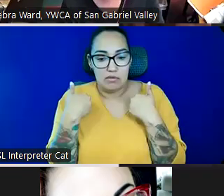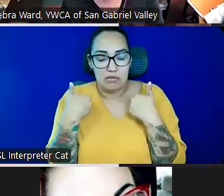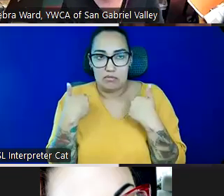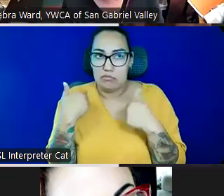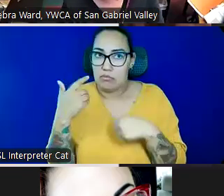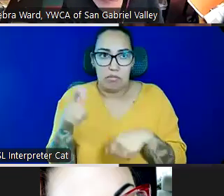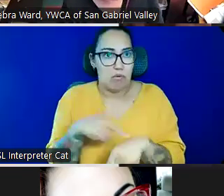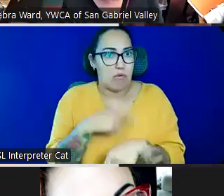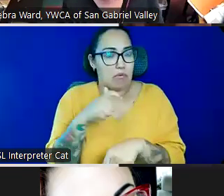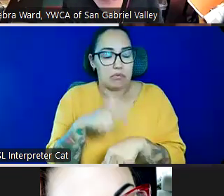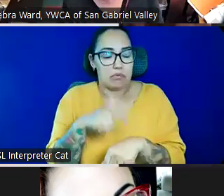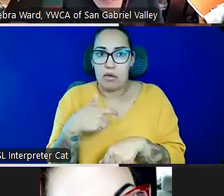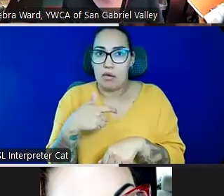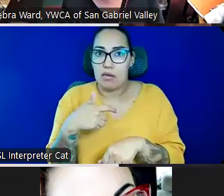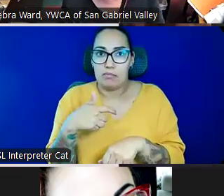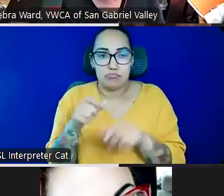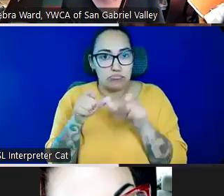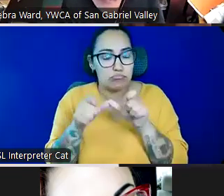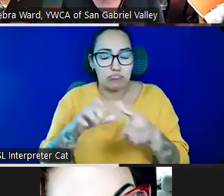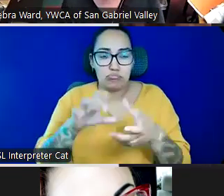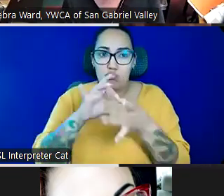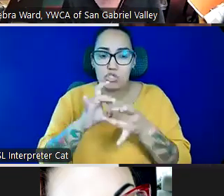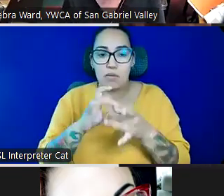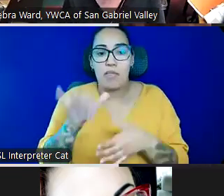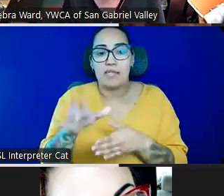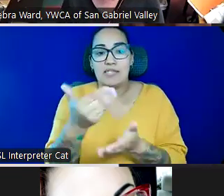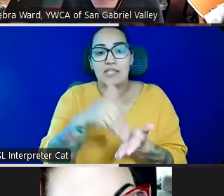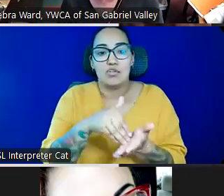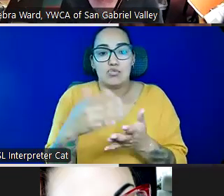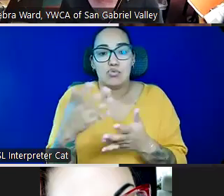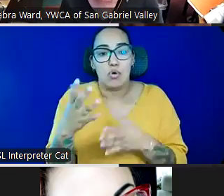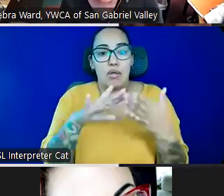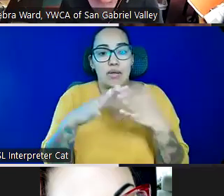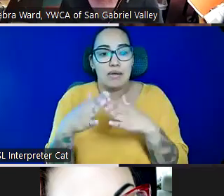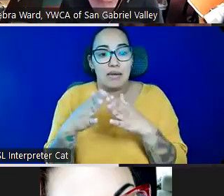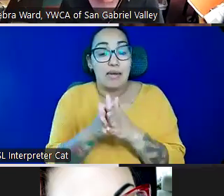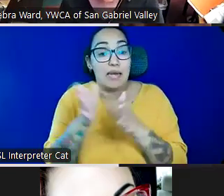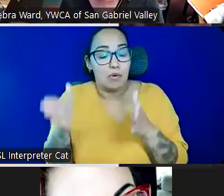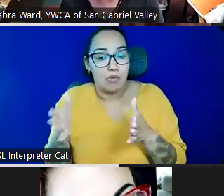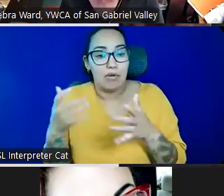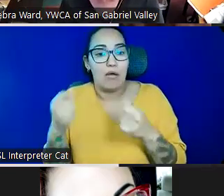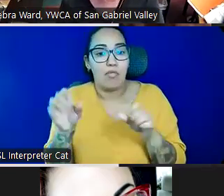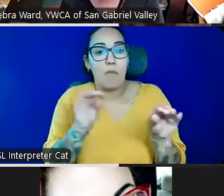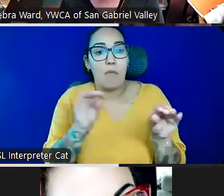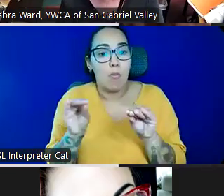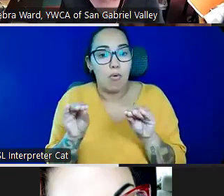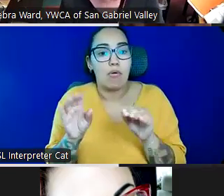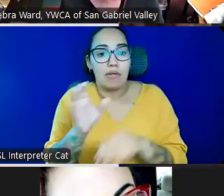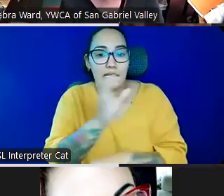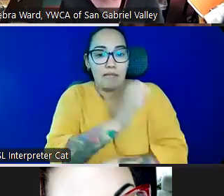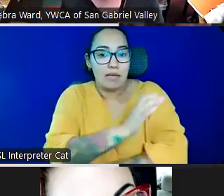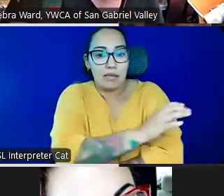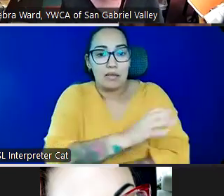time relationship with. That's the Central Neighborhood Health Foundation Mobile Clinic. They